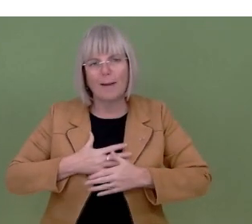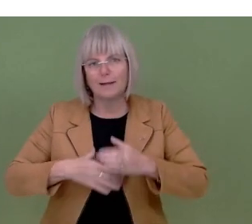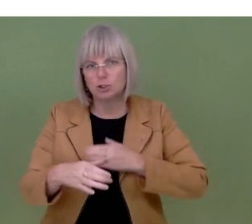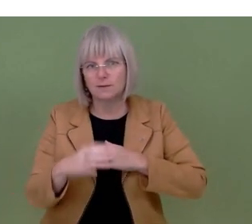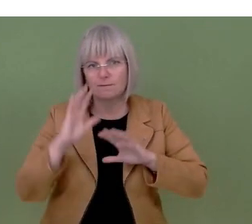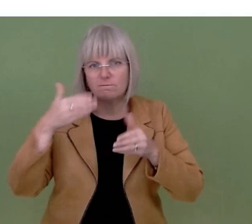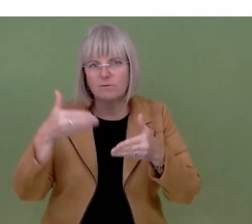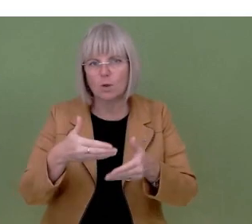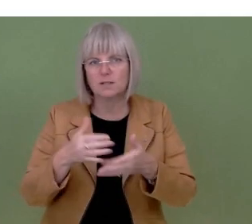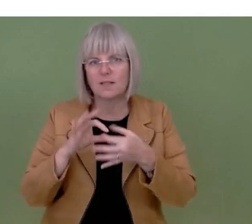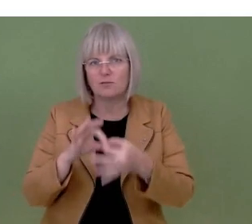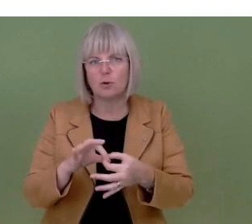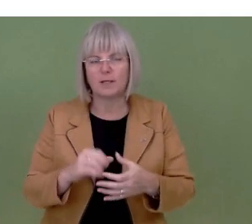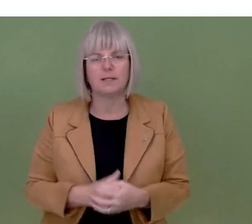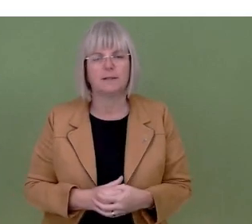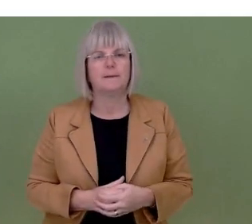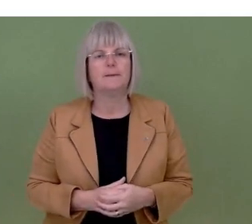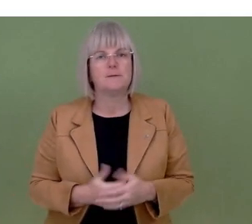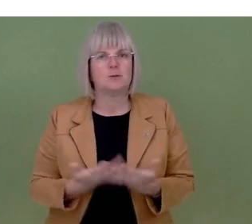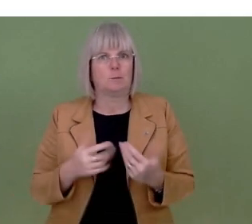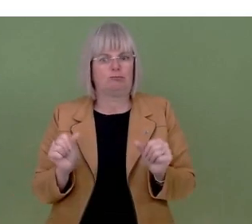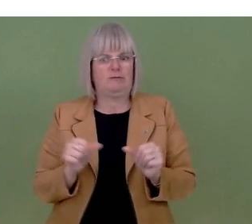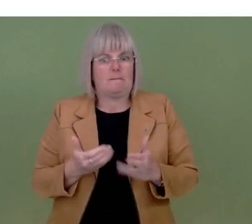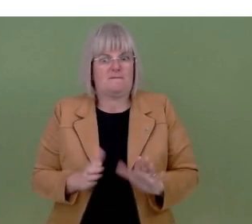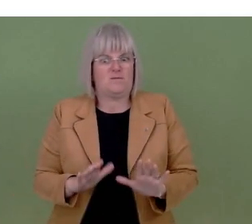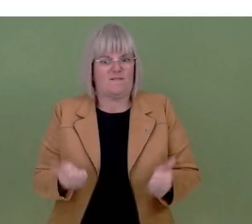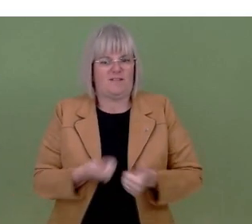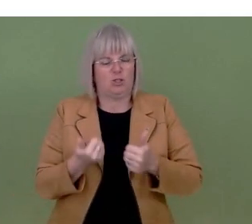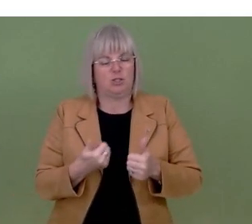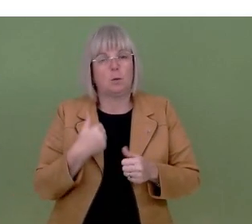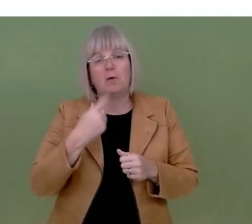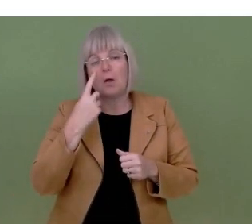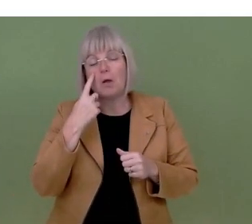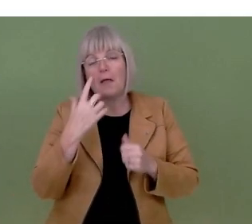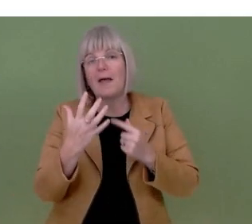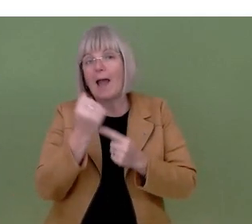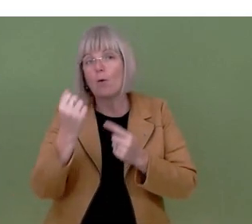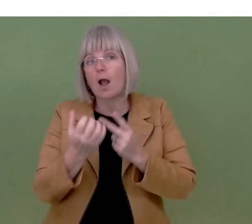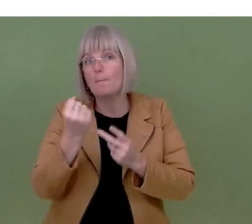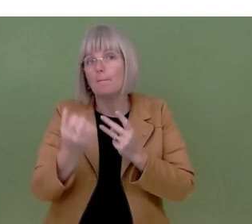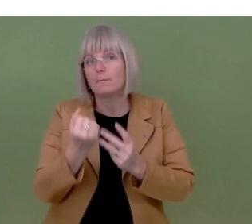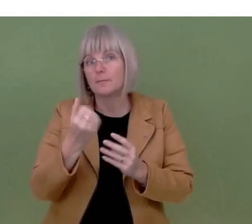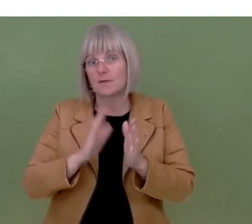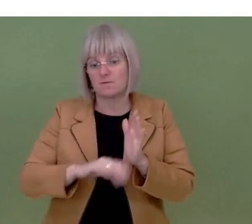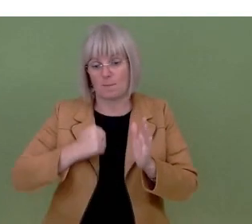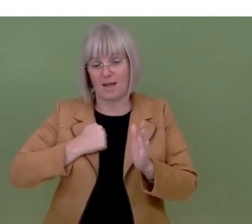just briefly before I finish, we have had a look at some of the outcomes from this pathway over time. One thing